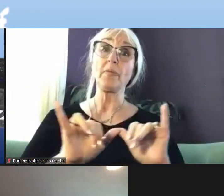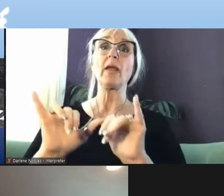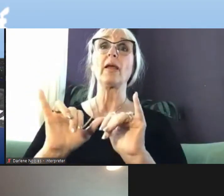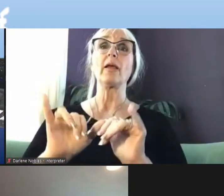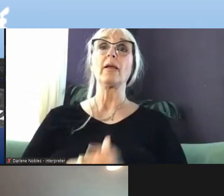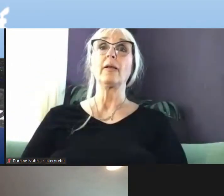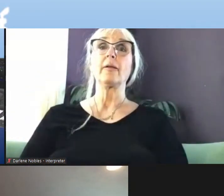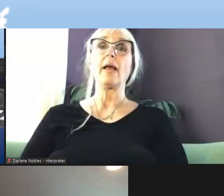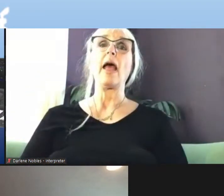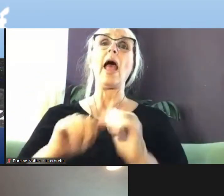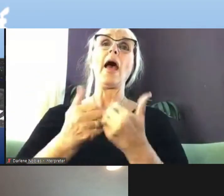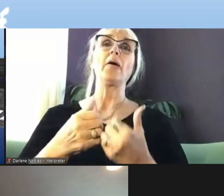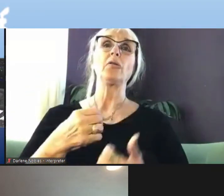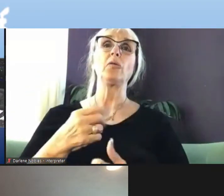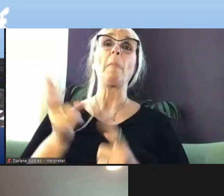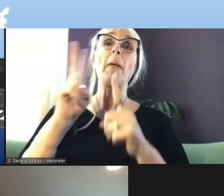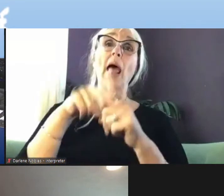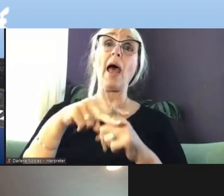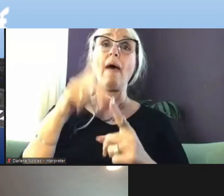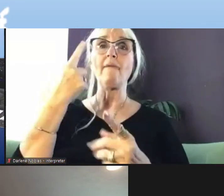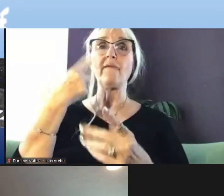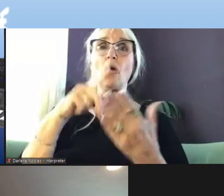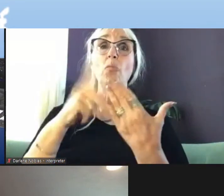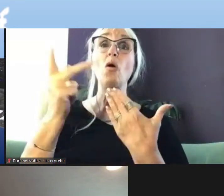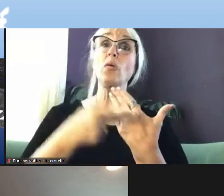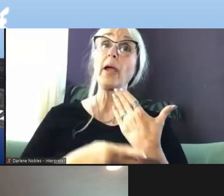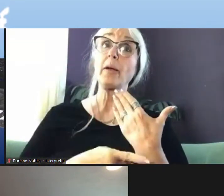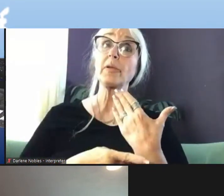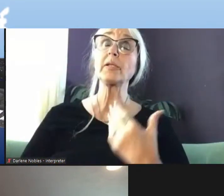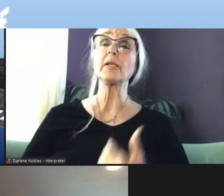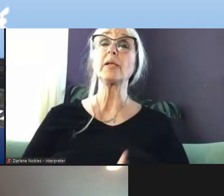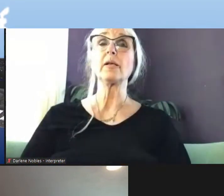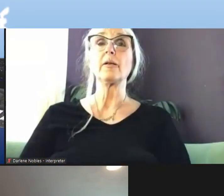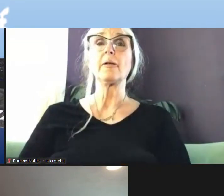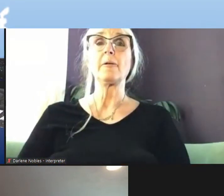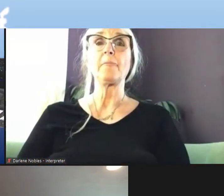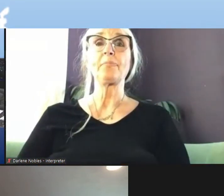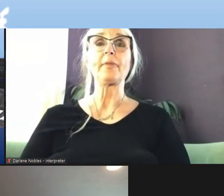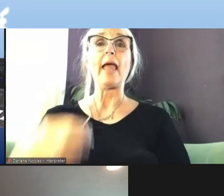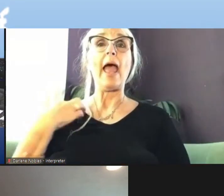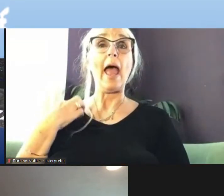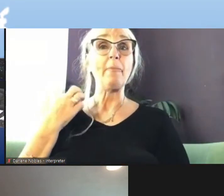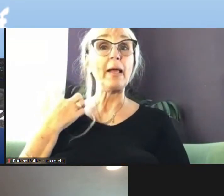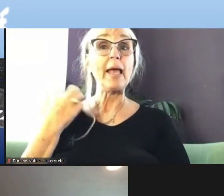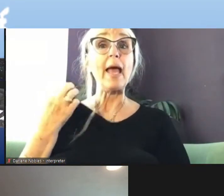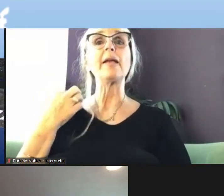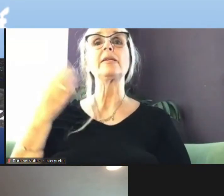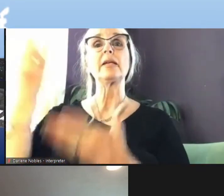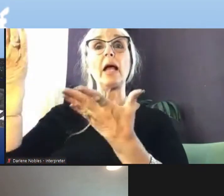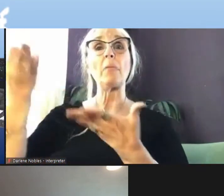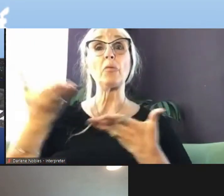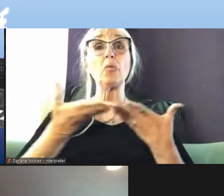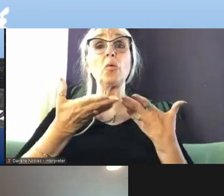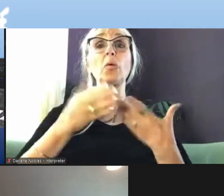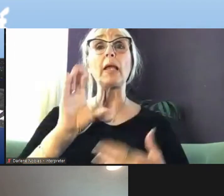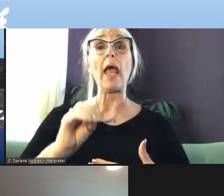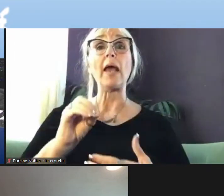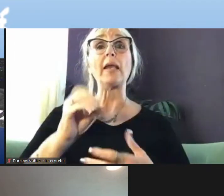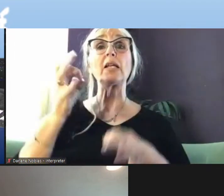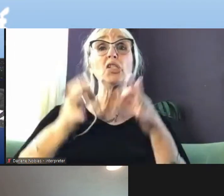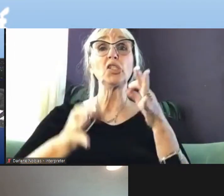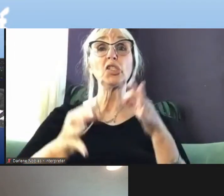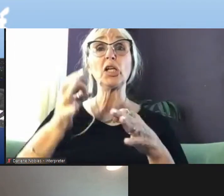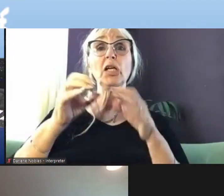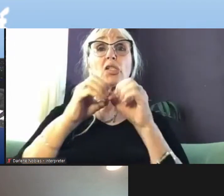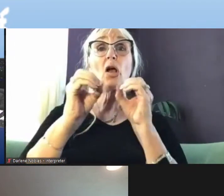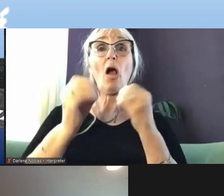for programs. The applications should come through the county judge's office so Dustin can,